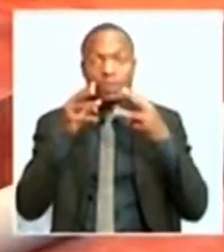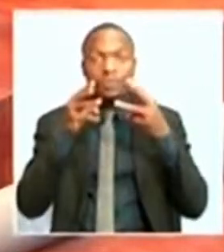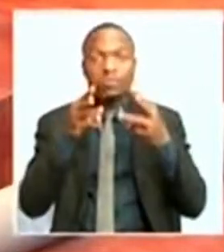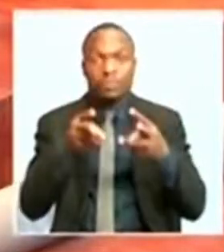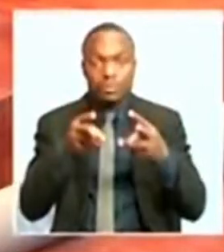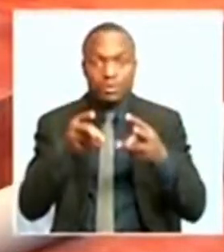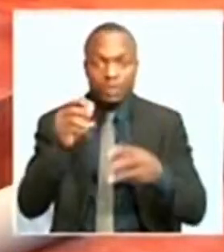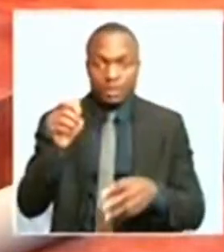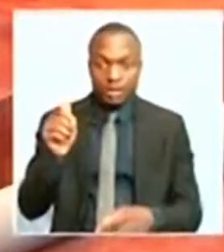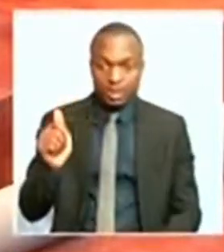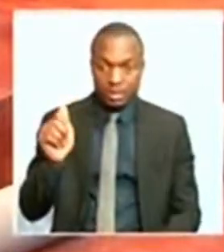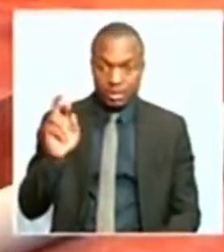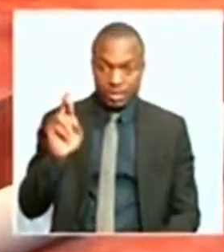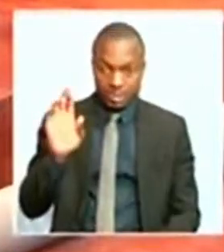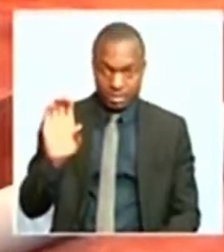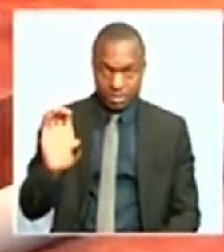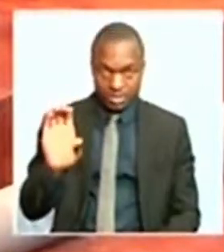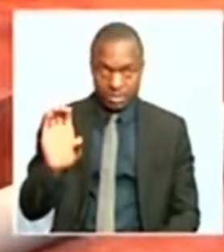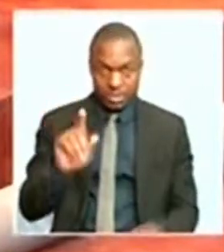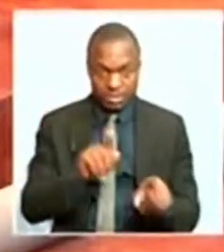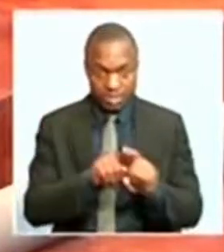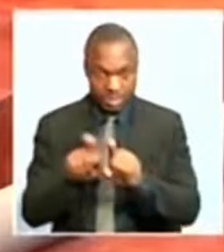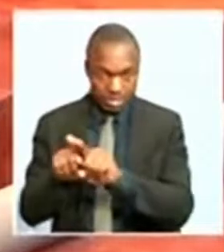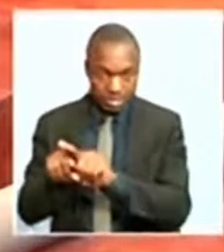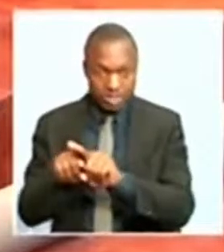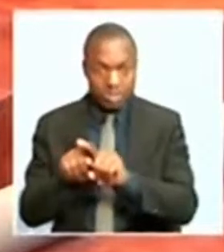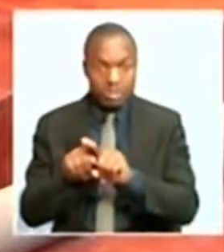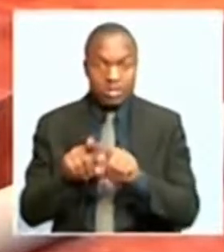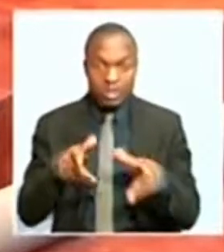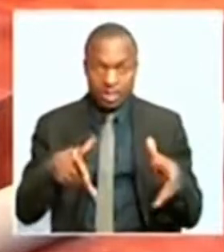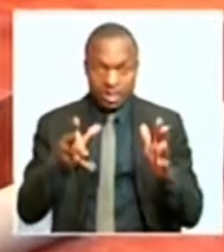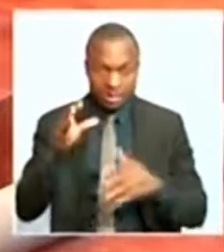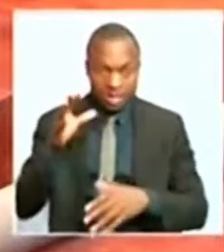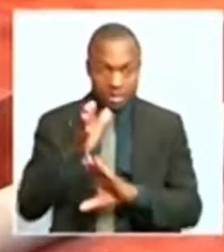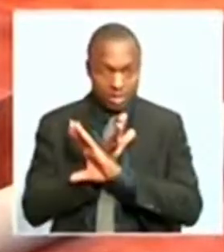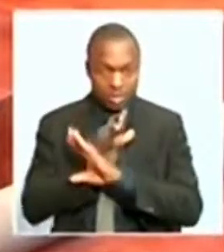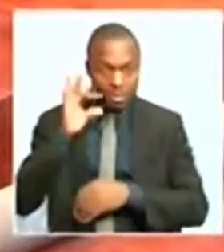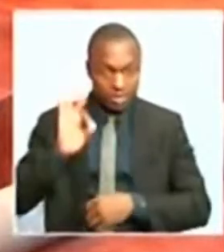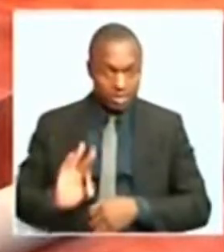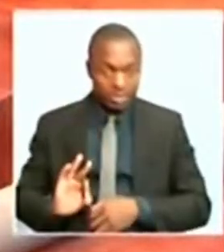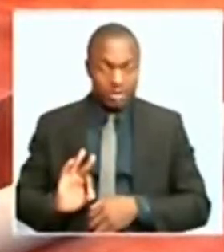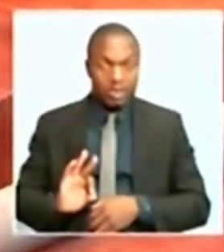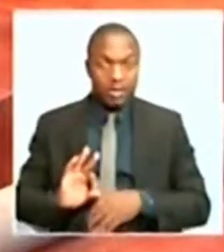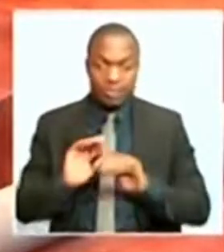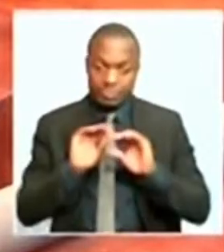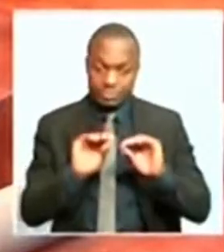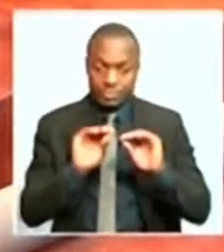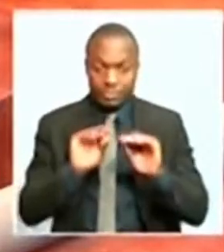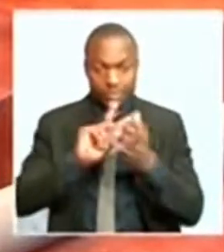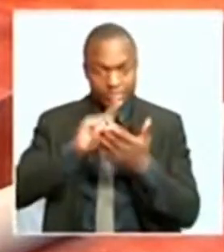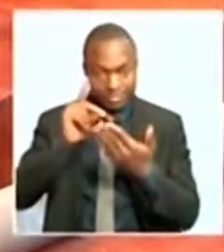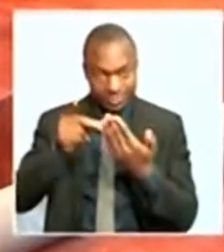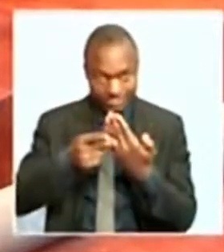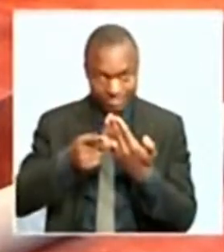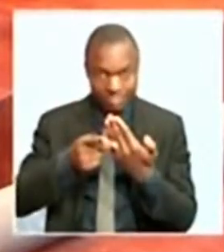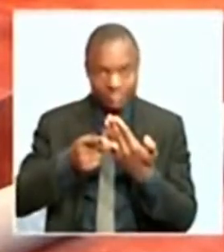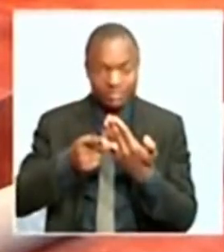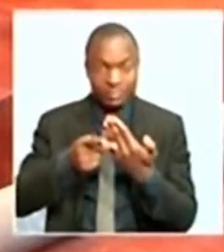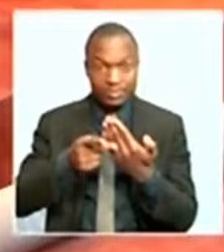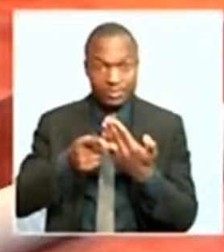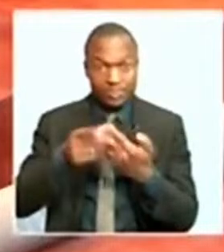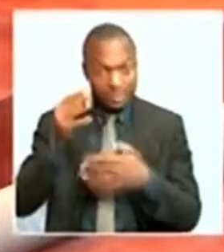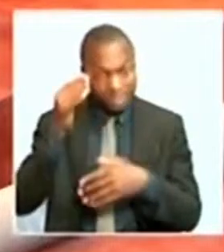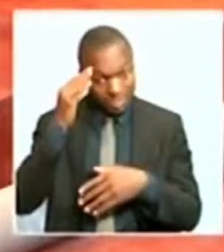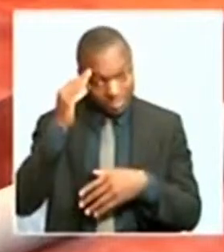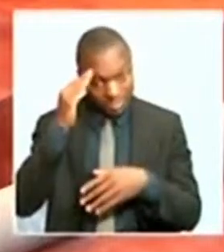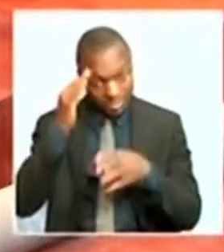of ARC. And it also enables Zambia benefit from capacity building programs such as quantifying weather